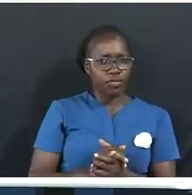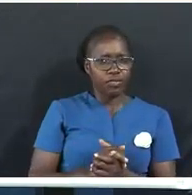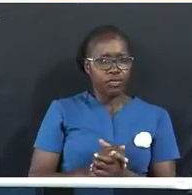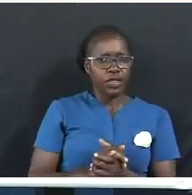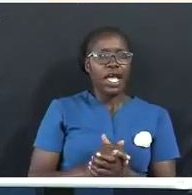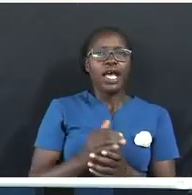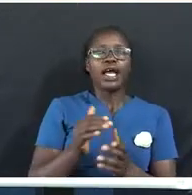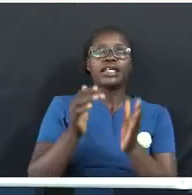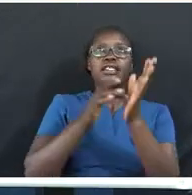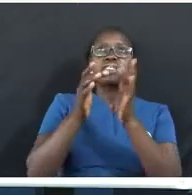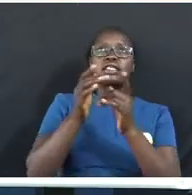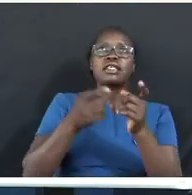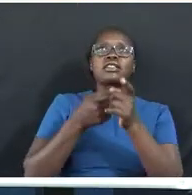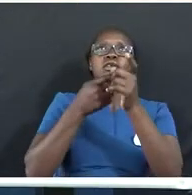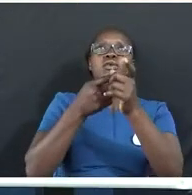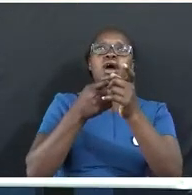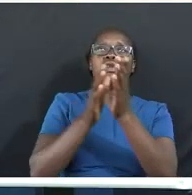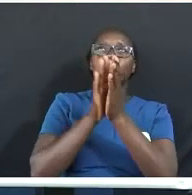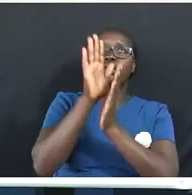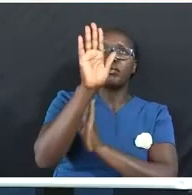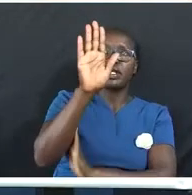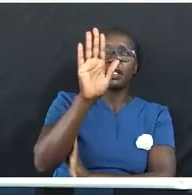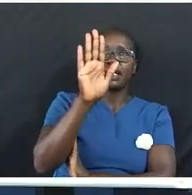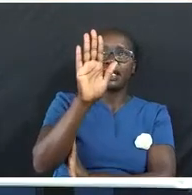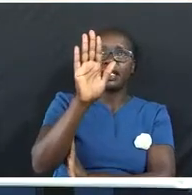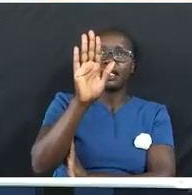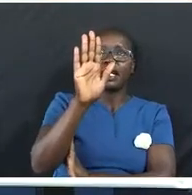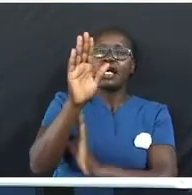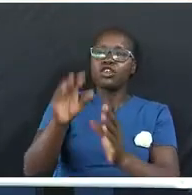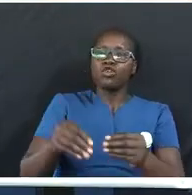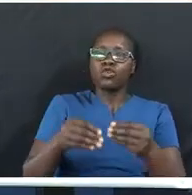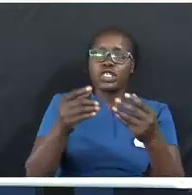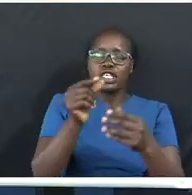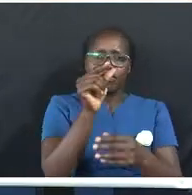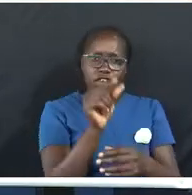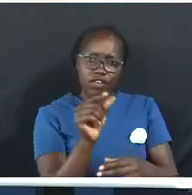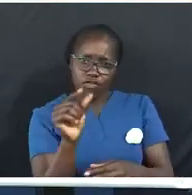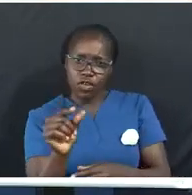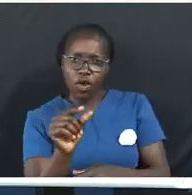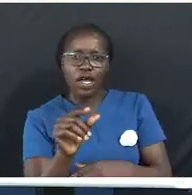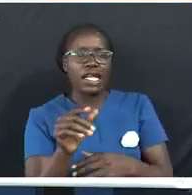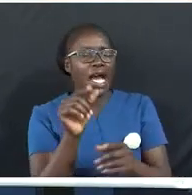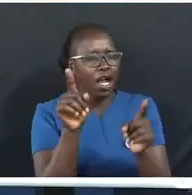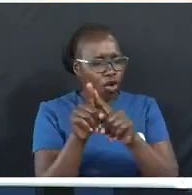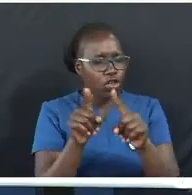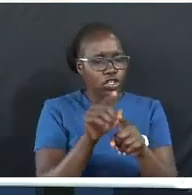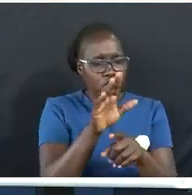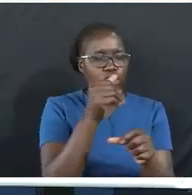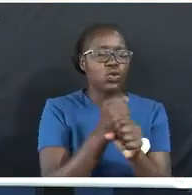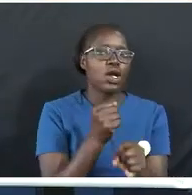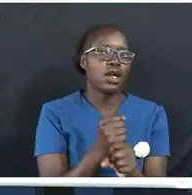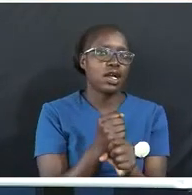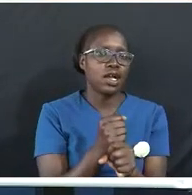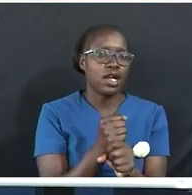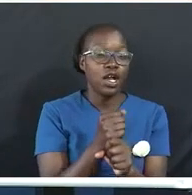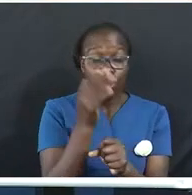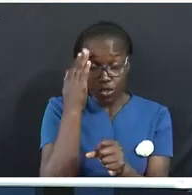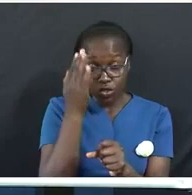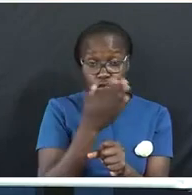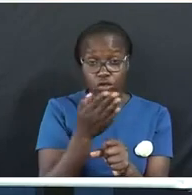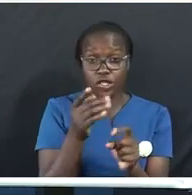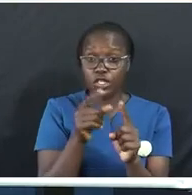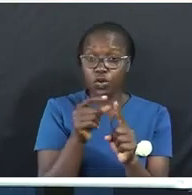And my reward is with me. Yes. To give to everyone according to his work. You know, this